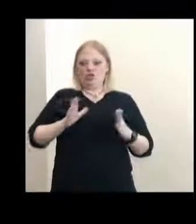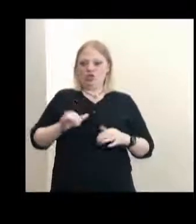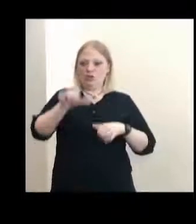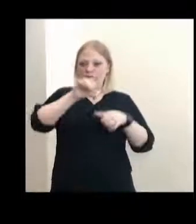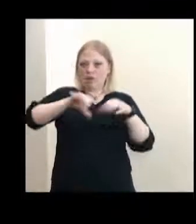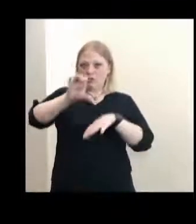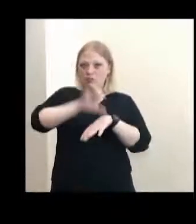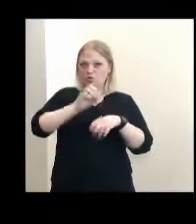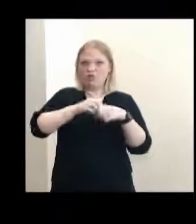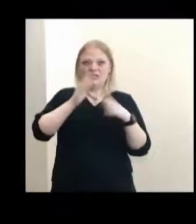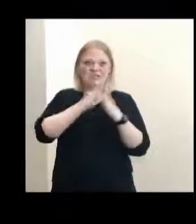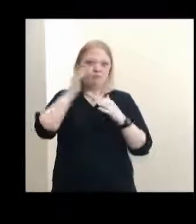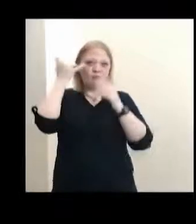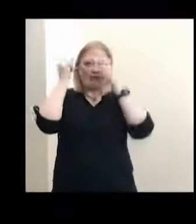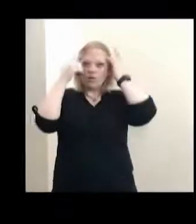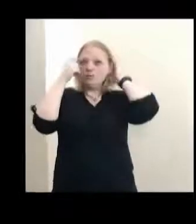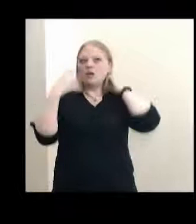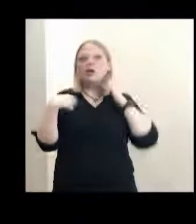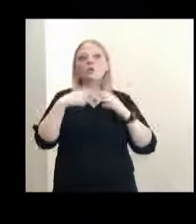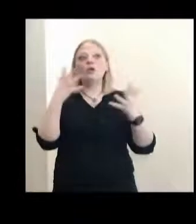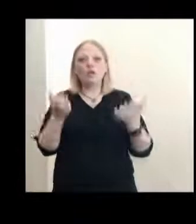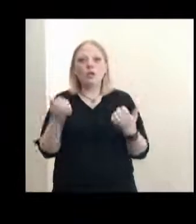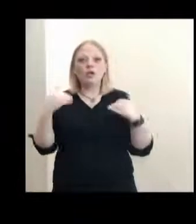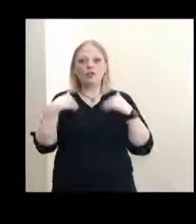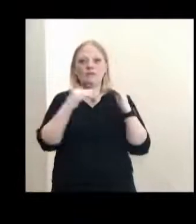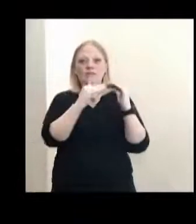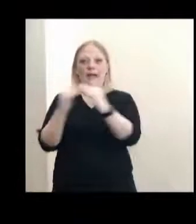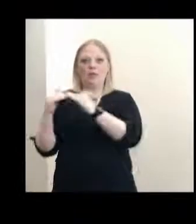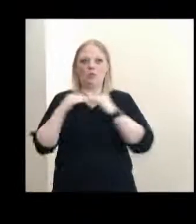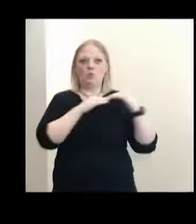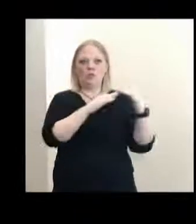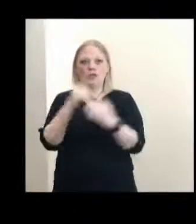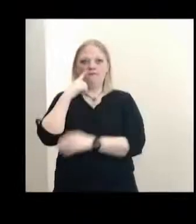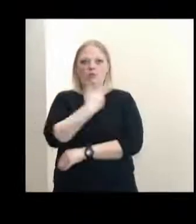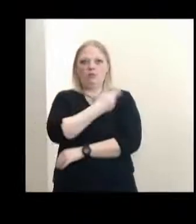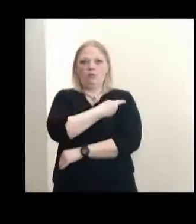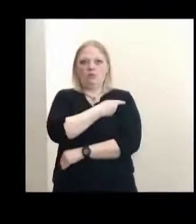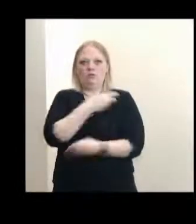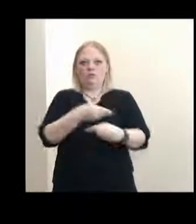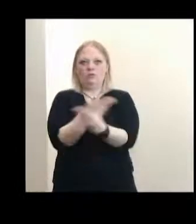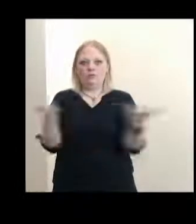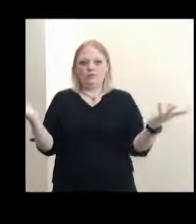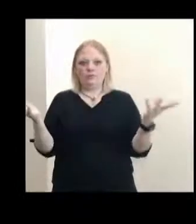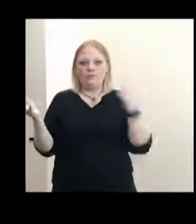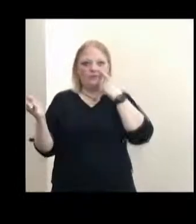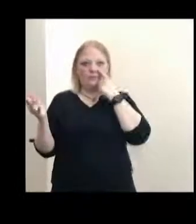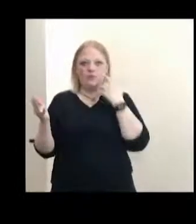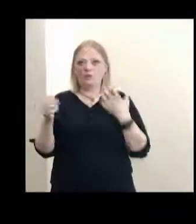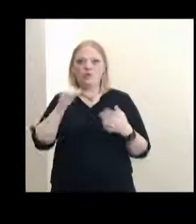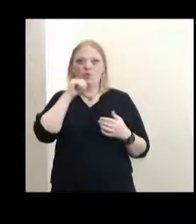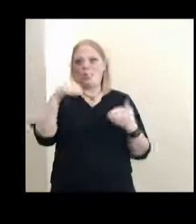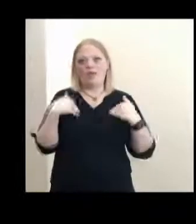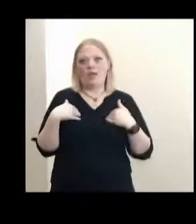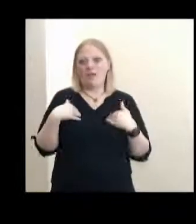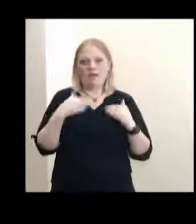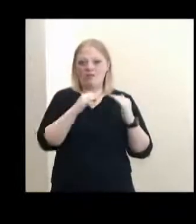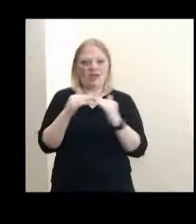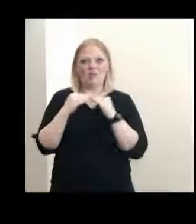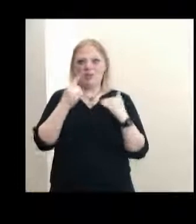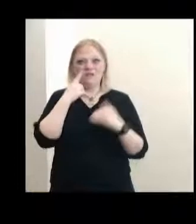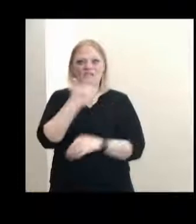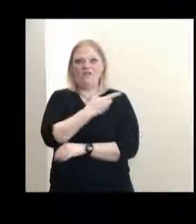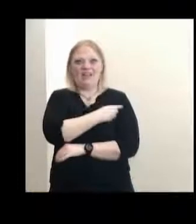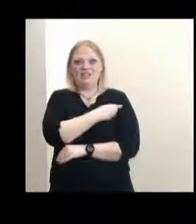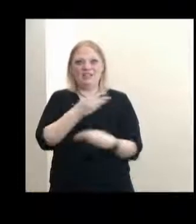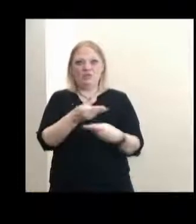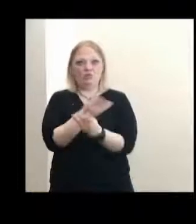Buffalo because we want to have equity in vaccine distribution. We do not have equity in vaccine distribution